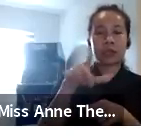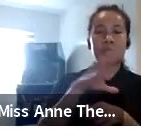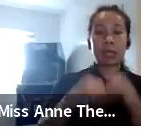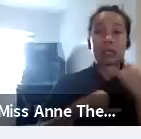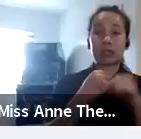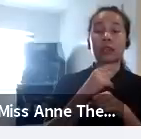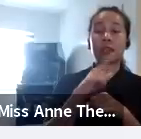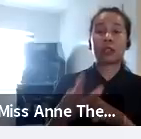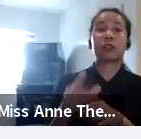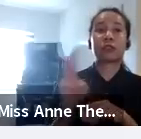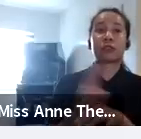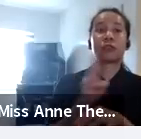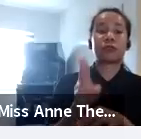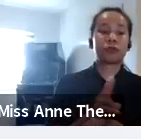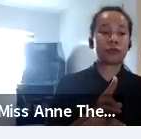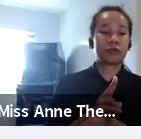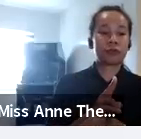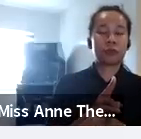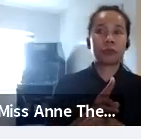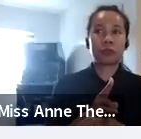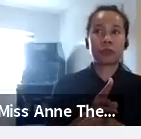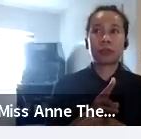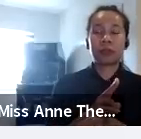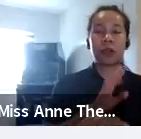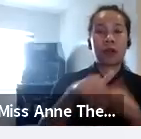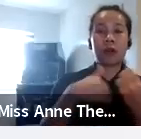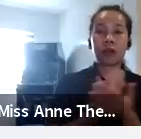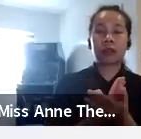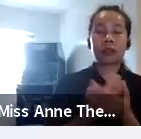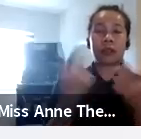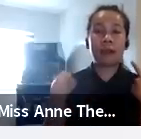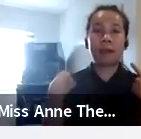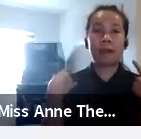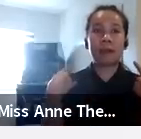international use. And everything that I have presented